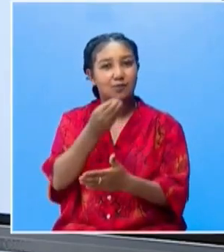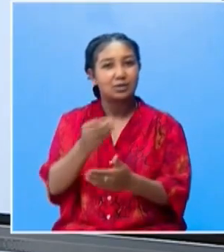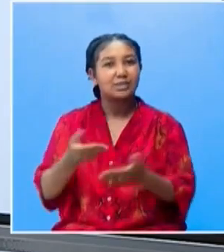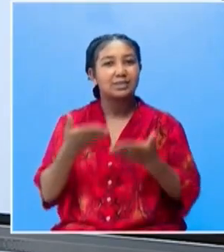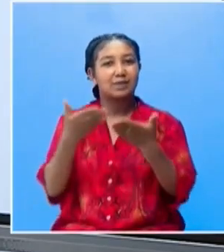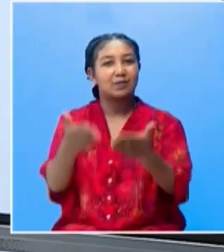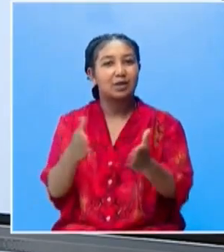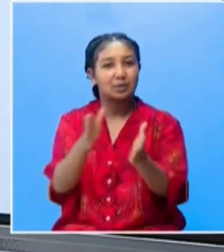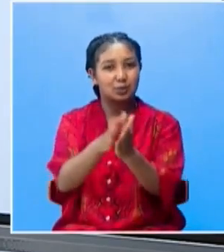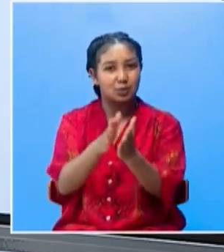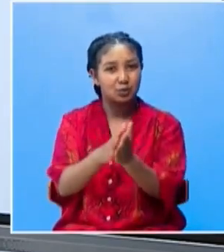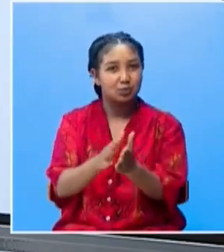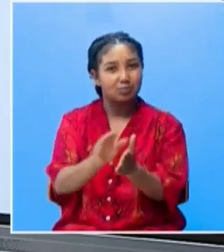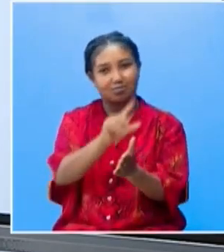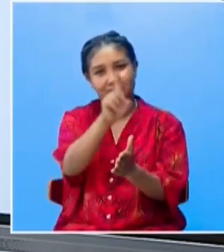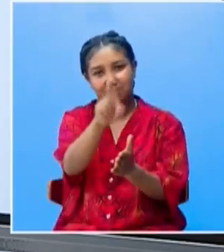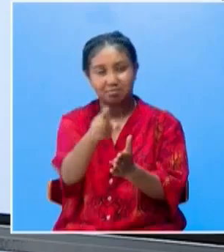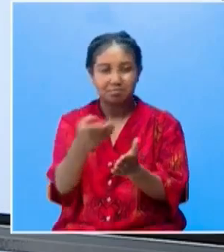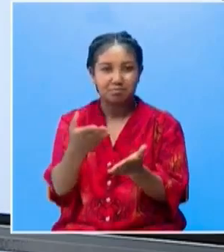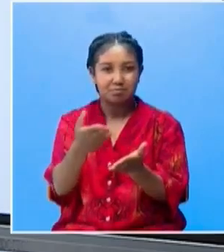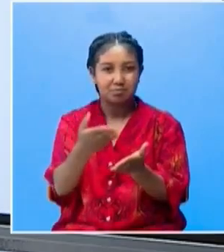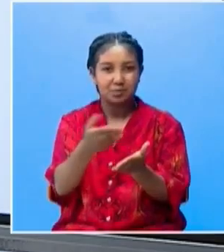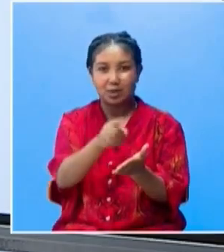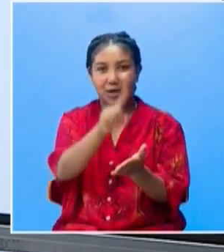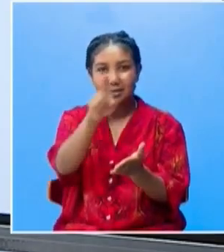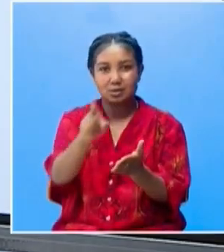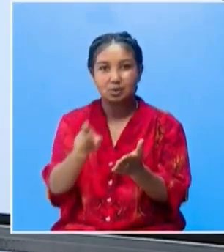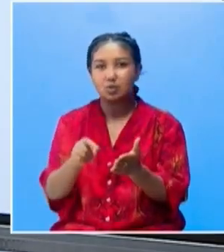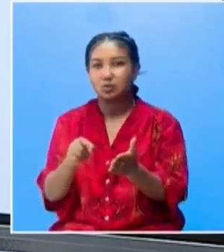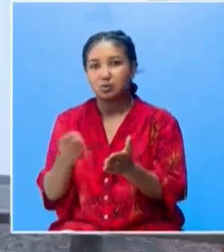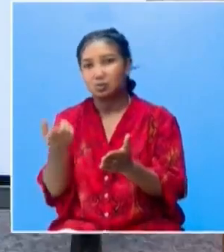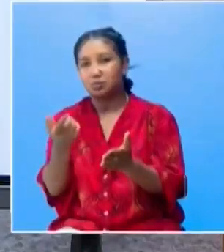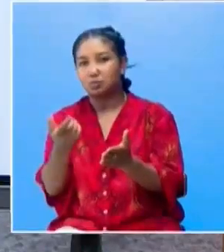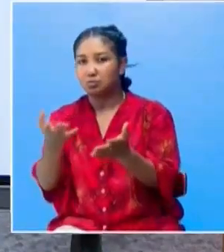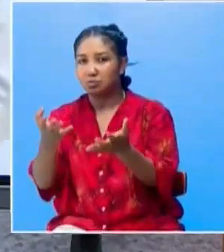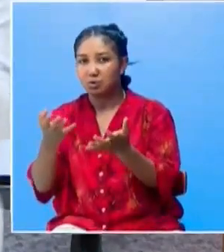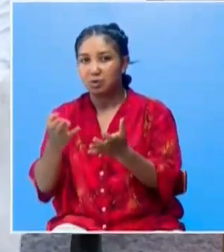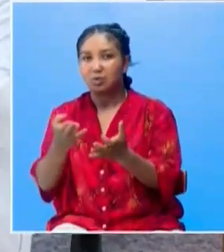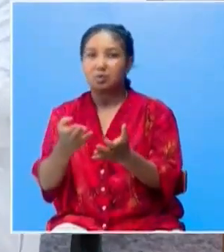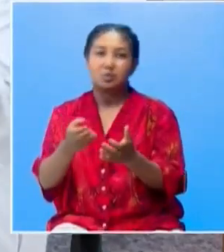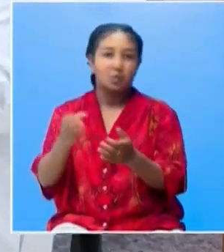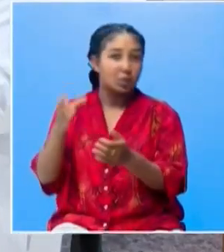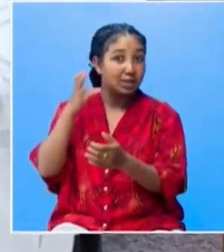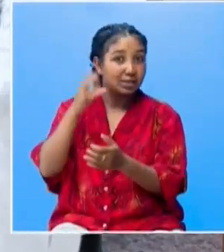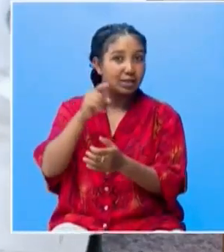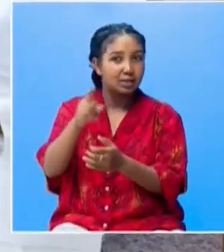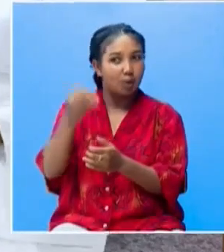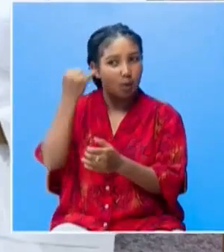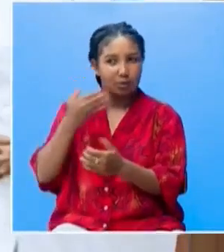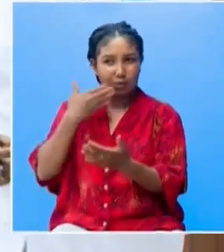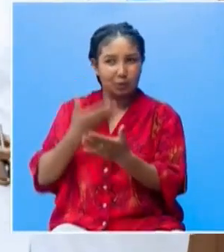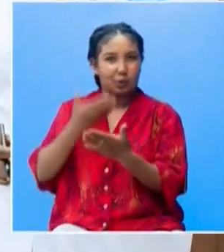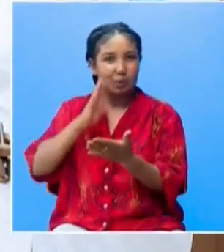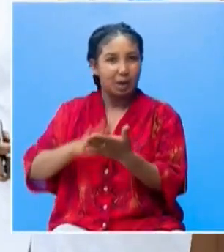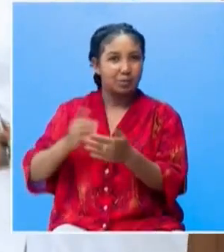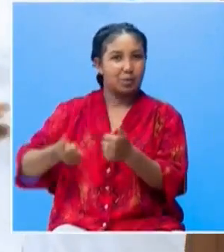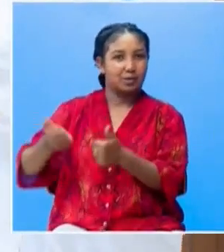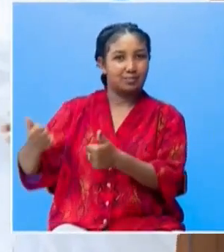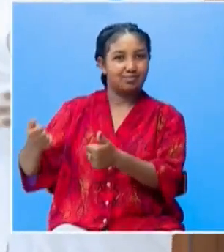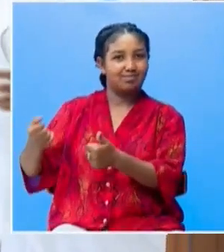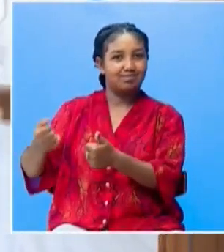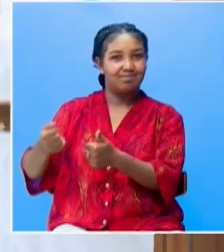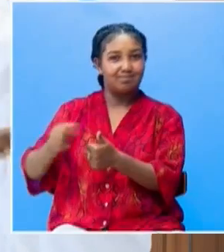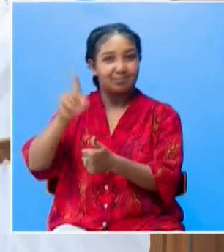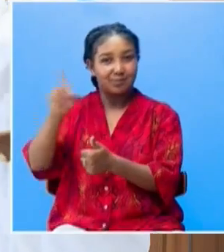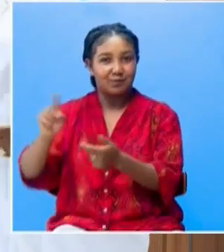at school? You can ask this question to whomever you want to give or to listen his or her opinion, right? You can